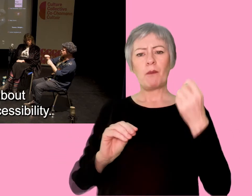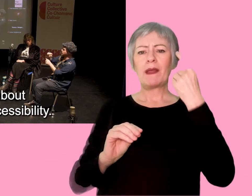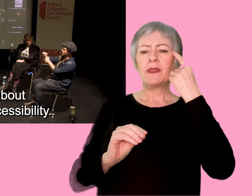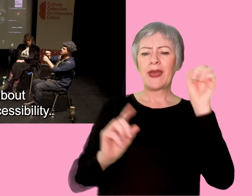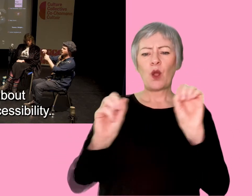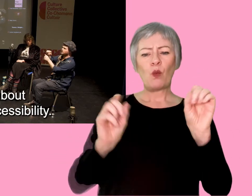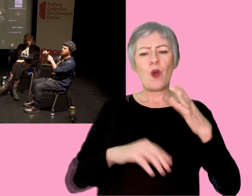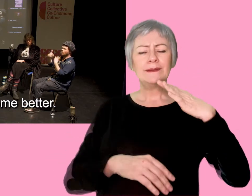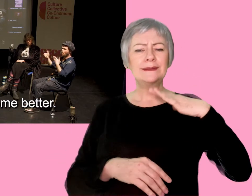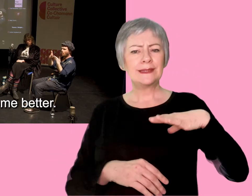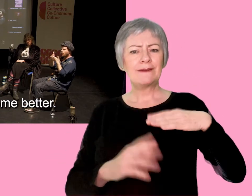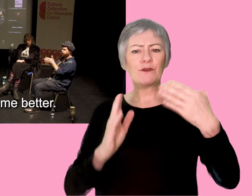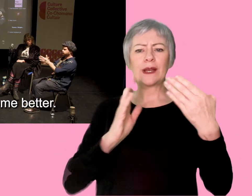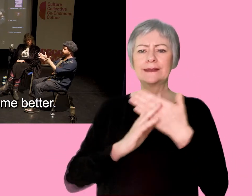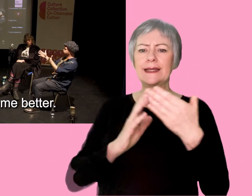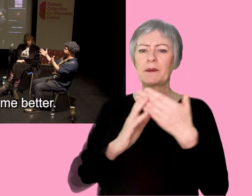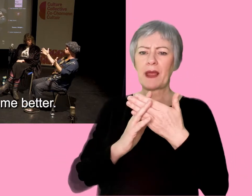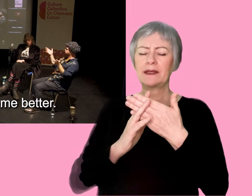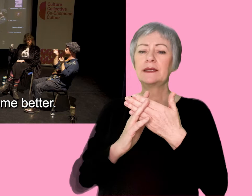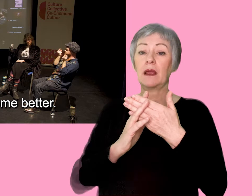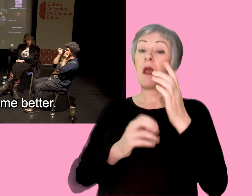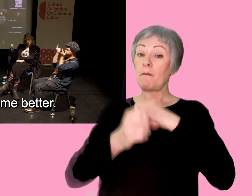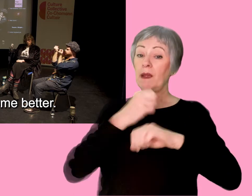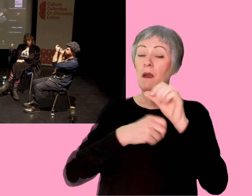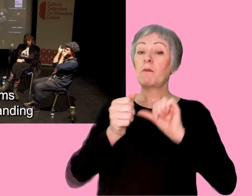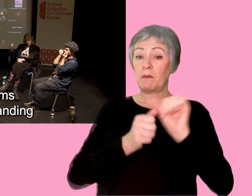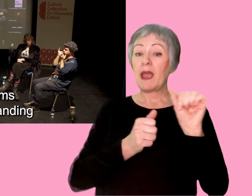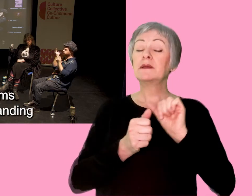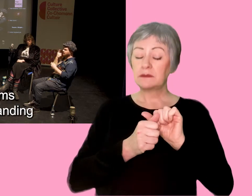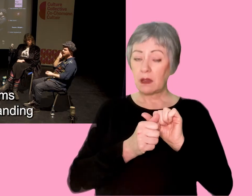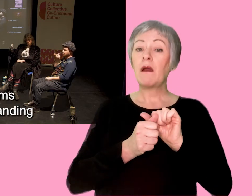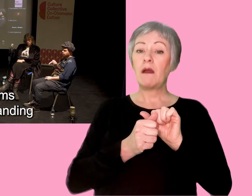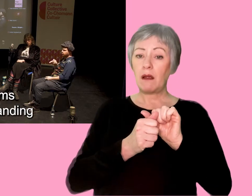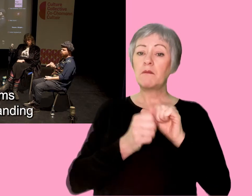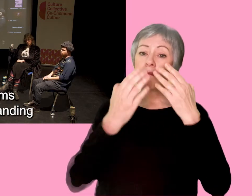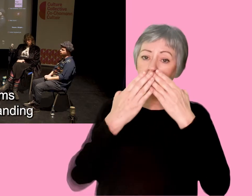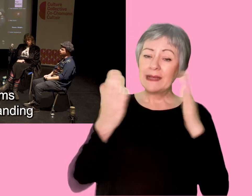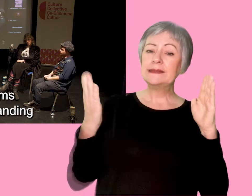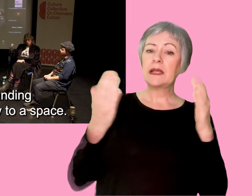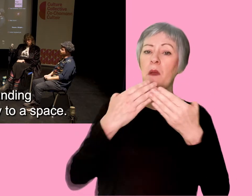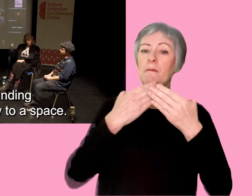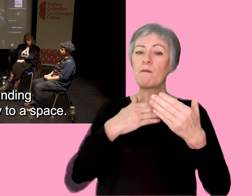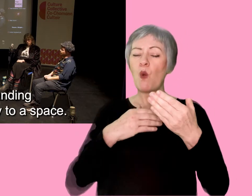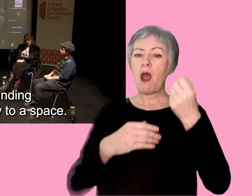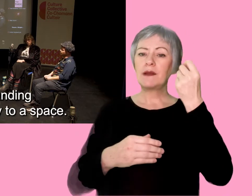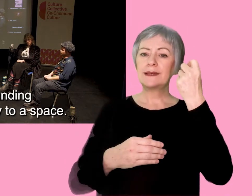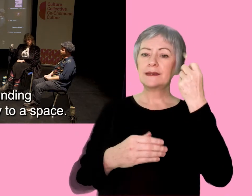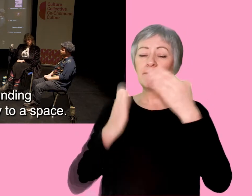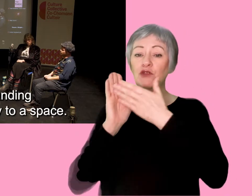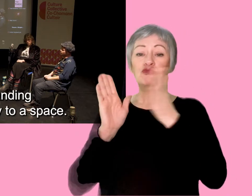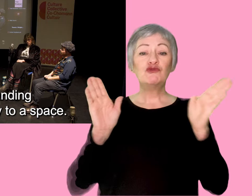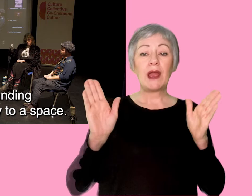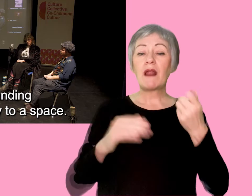required for accessibility. And I think that it's become better. I think there seems to be more understanding, more general